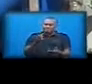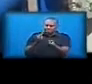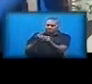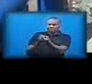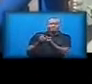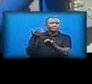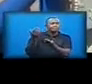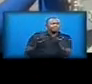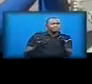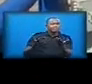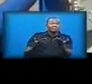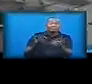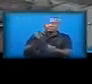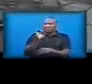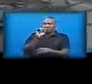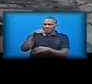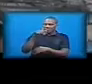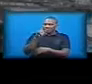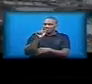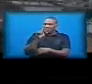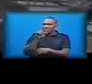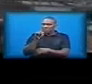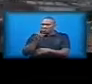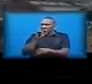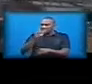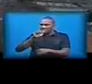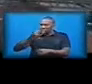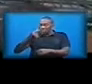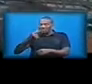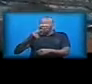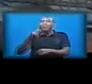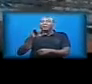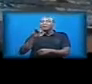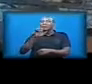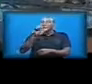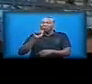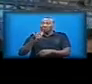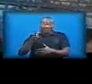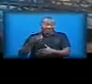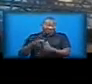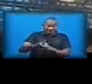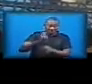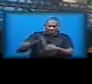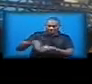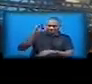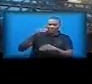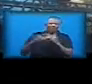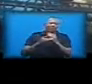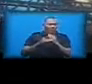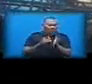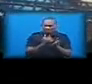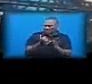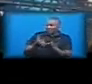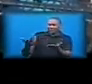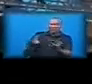1994. It offered support services in Equatorial Guinea to discover oil, then helped service the drilling rig that discovered oil at the Jubilee